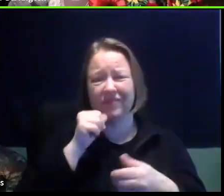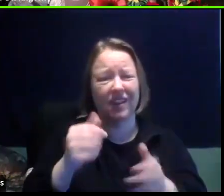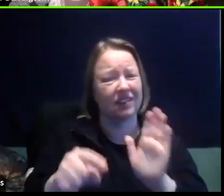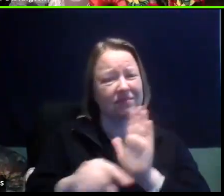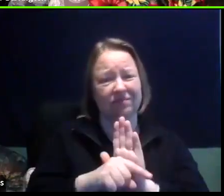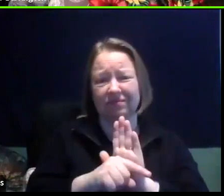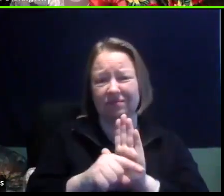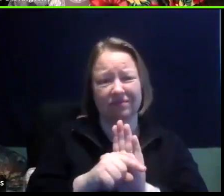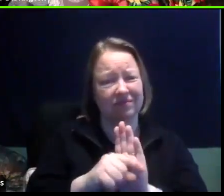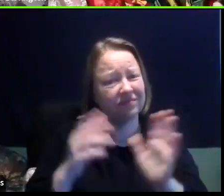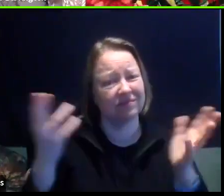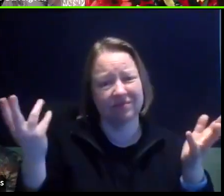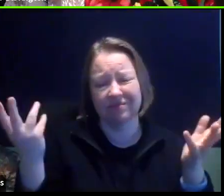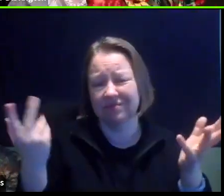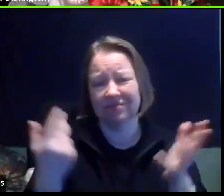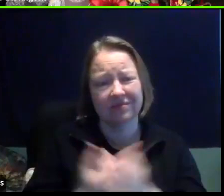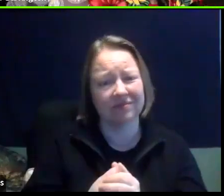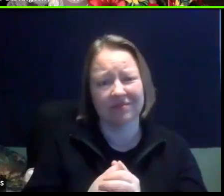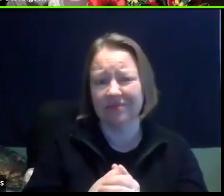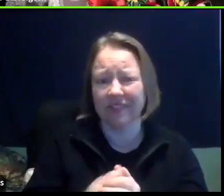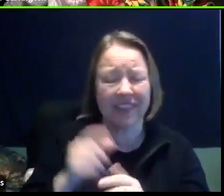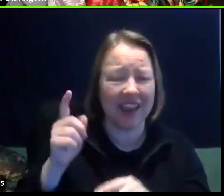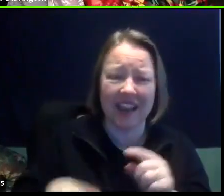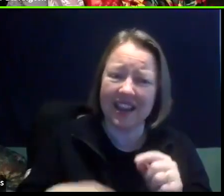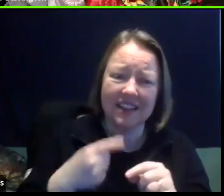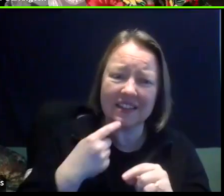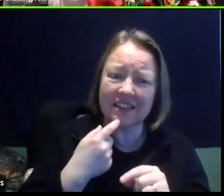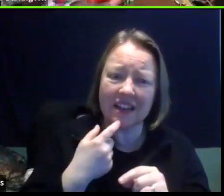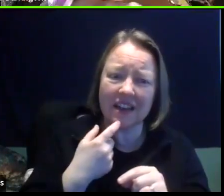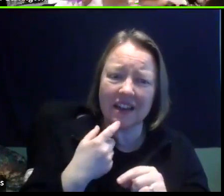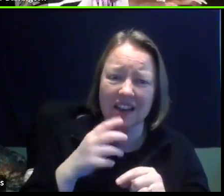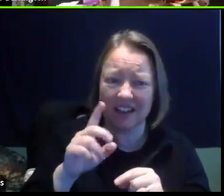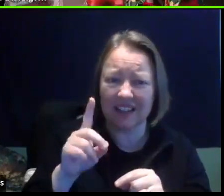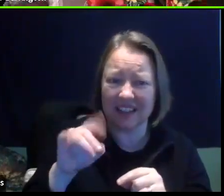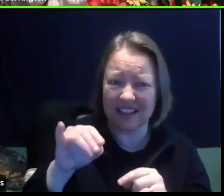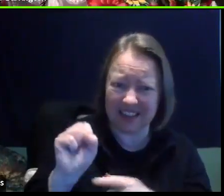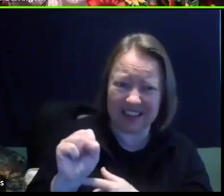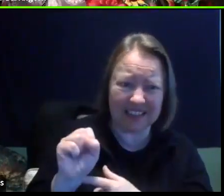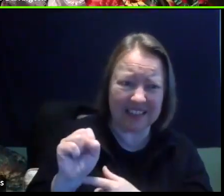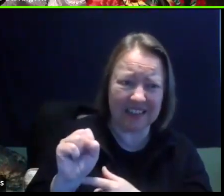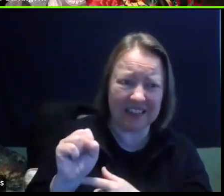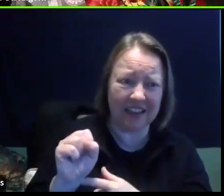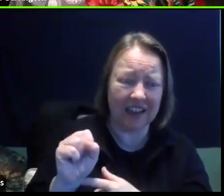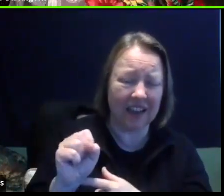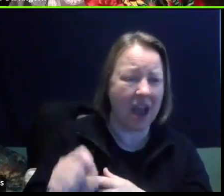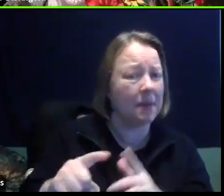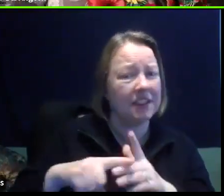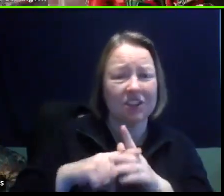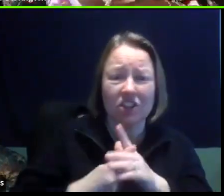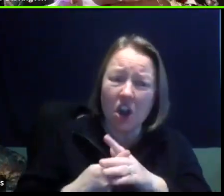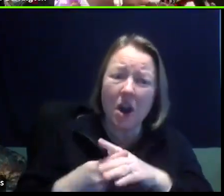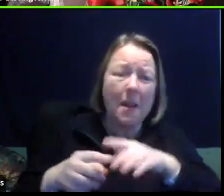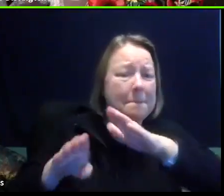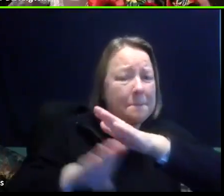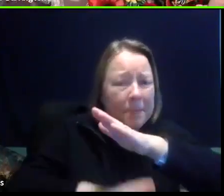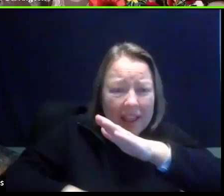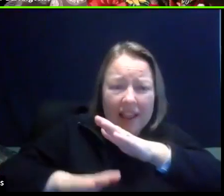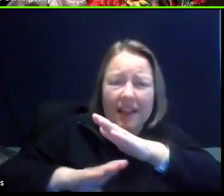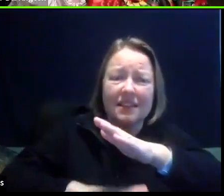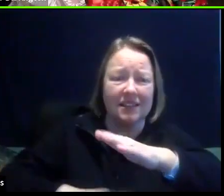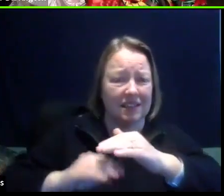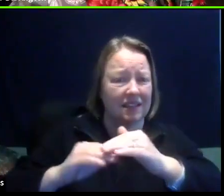even, there's no, I can't even say the dis, there's just, I'm starting at ground zero. We have been